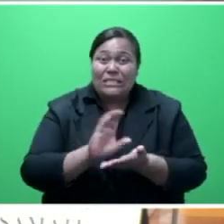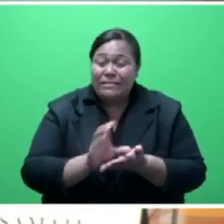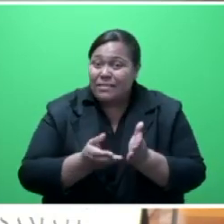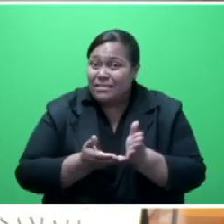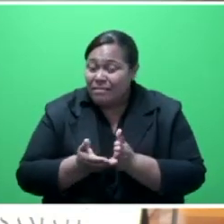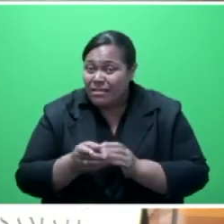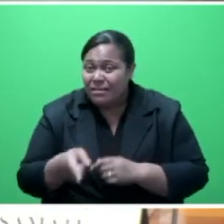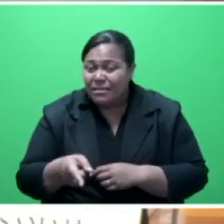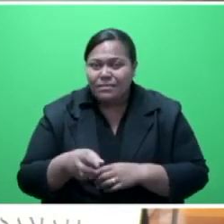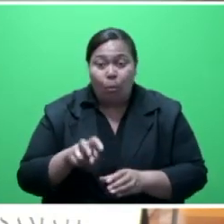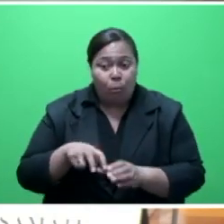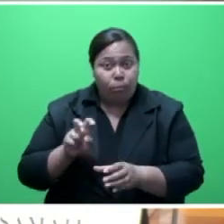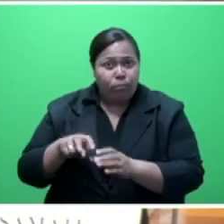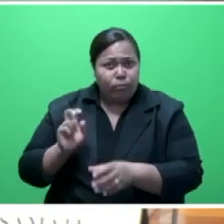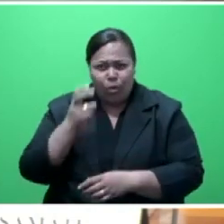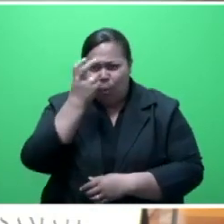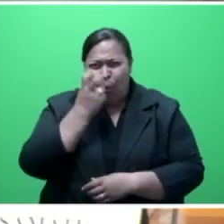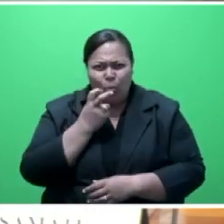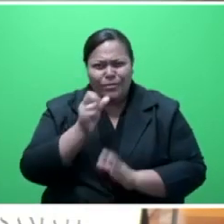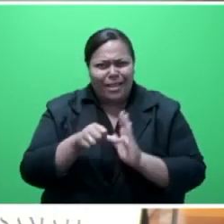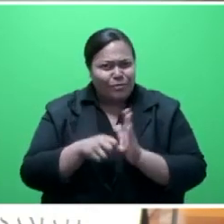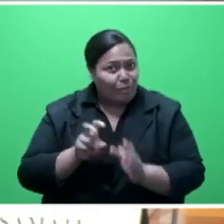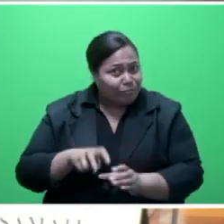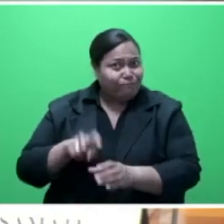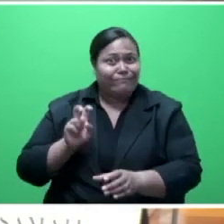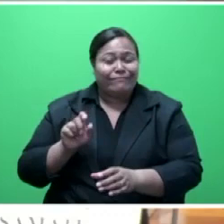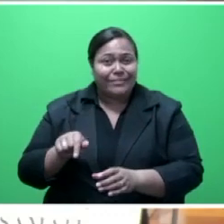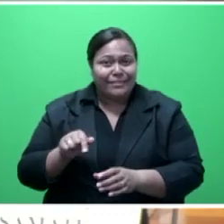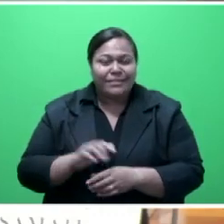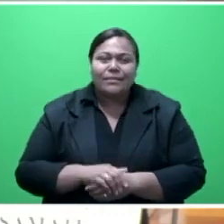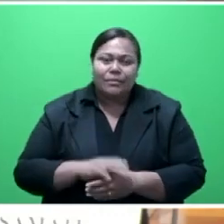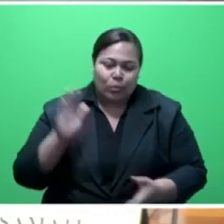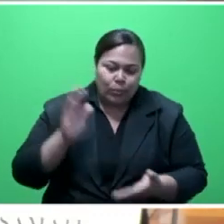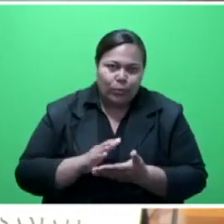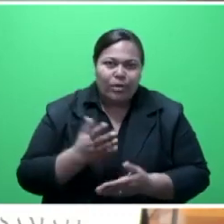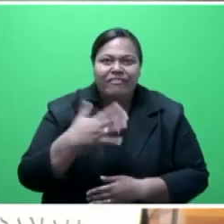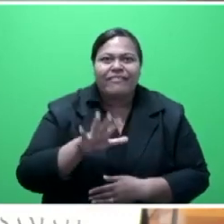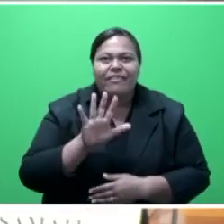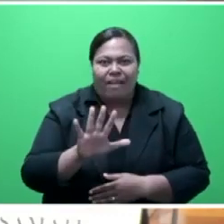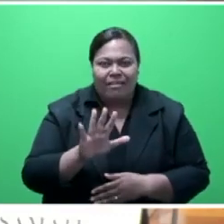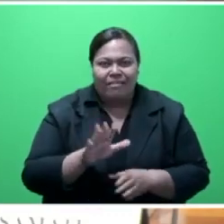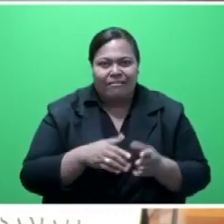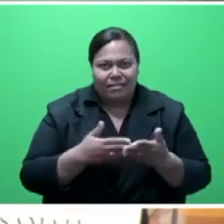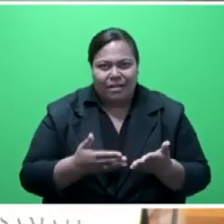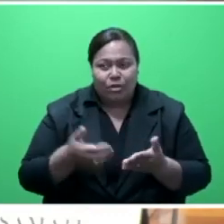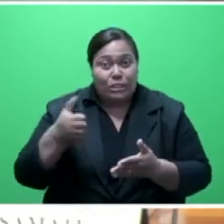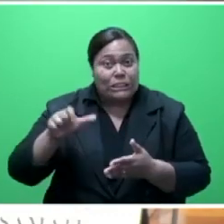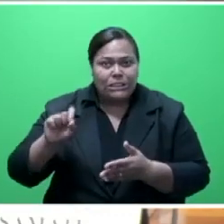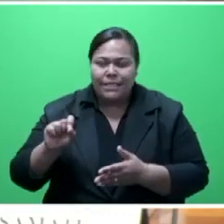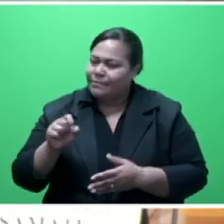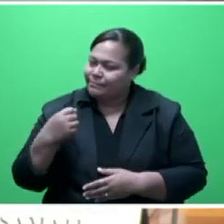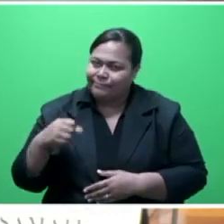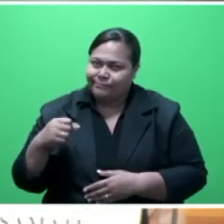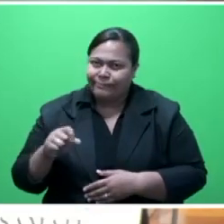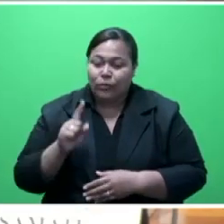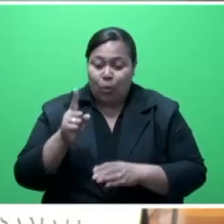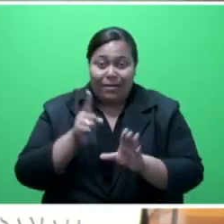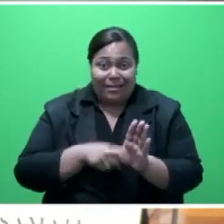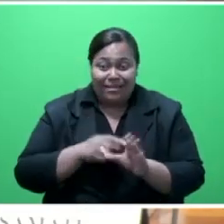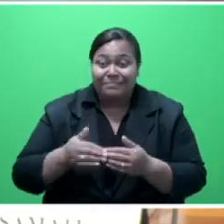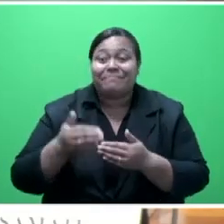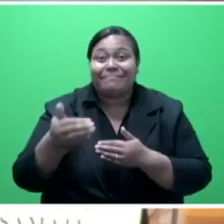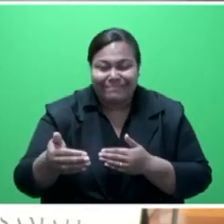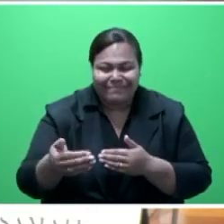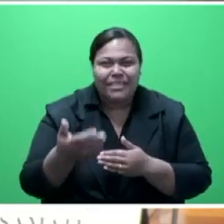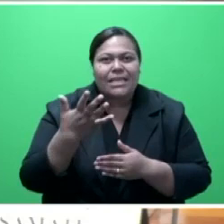age for those working in municipal councils will be reduced from 60 to 55 in 1 year's time. Mr. Speaker,